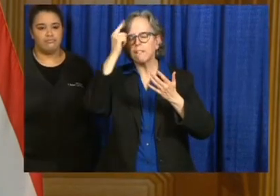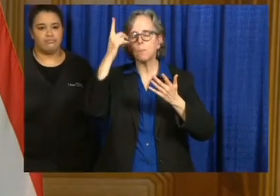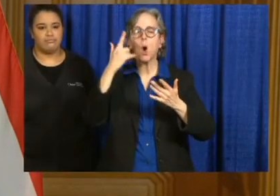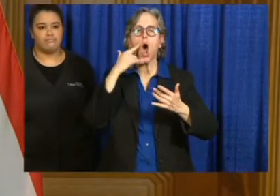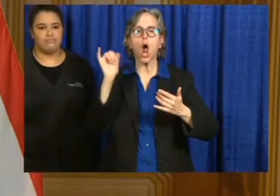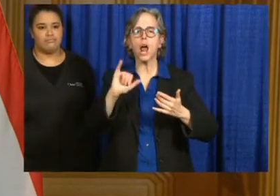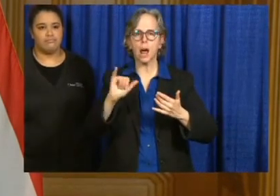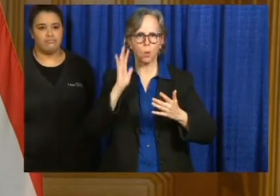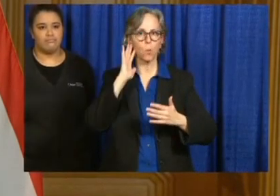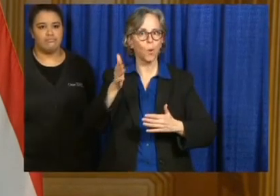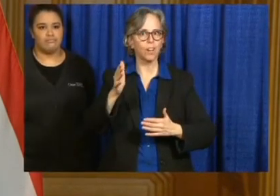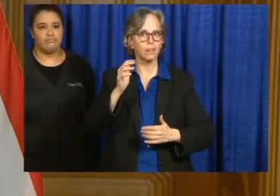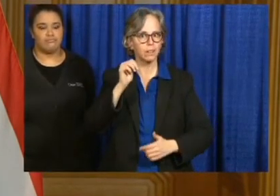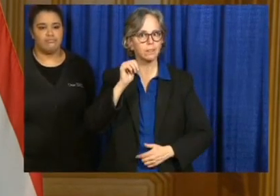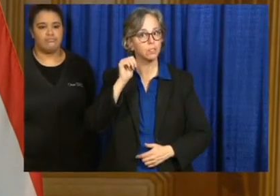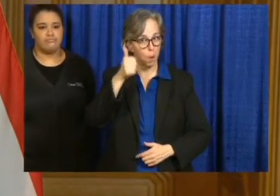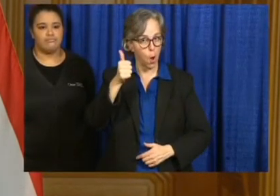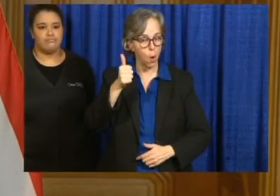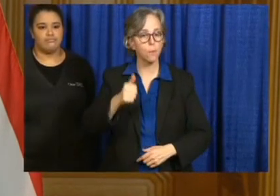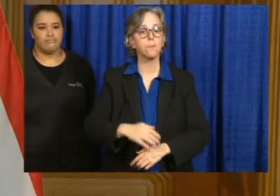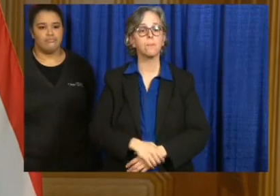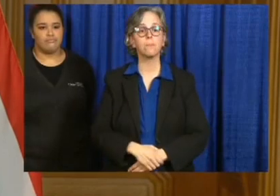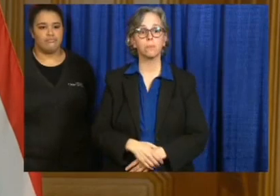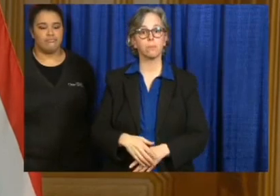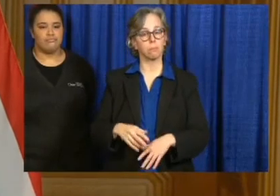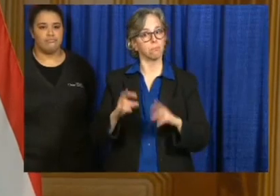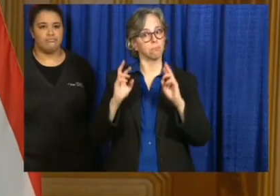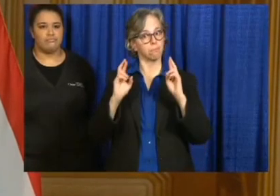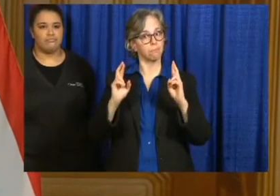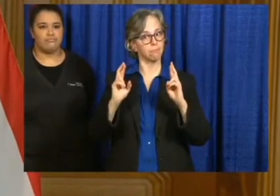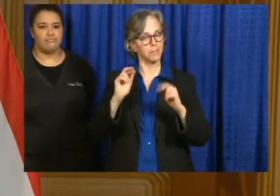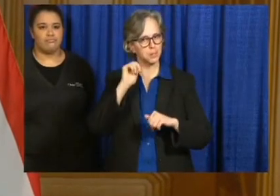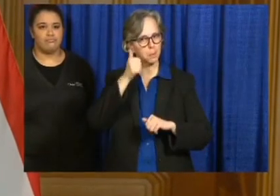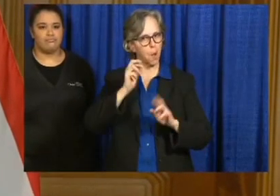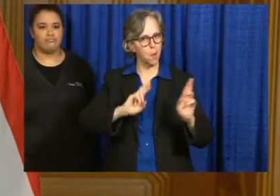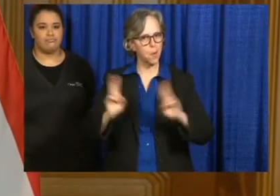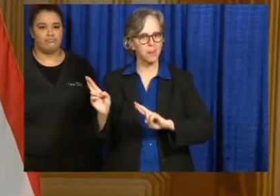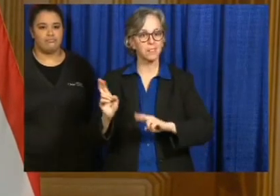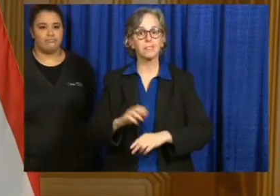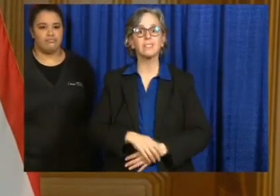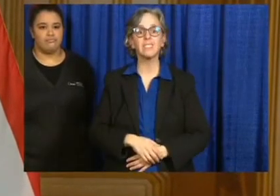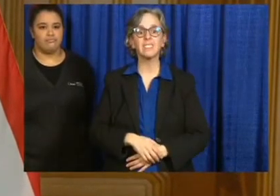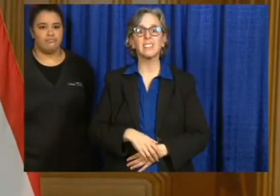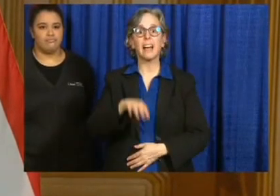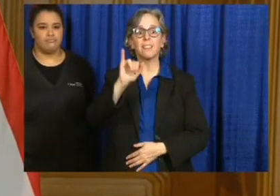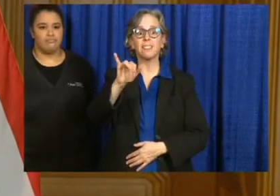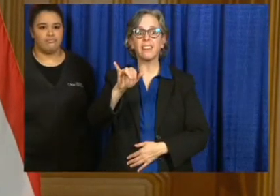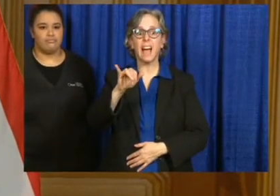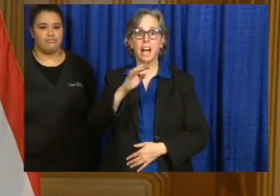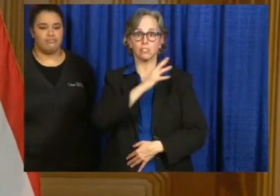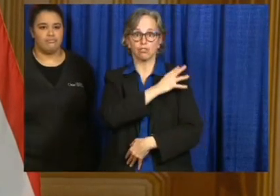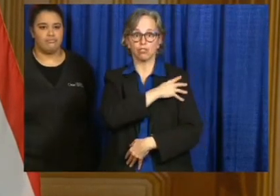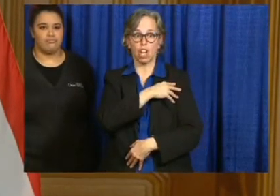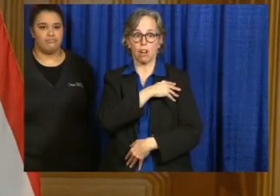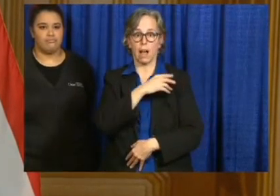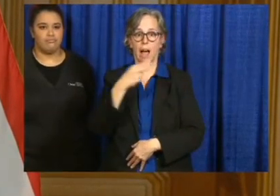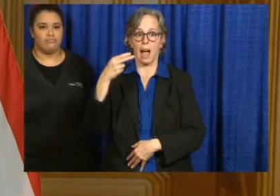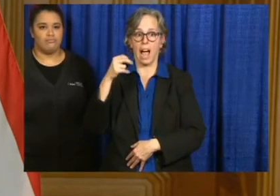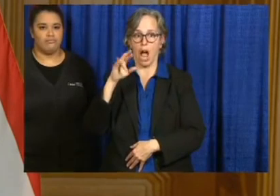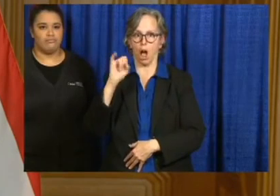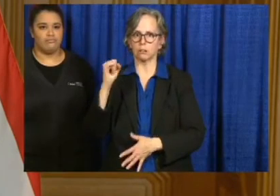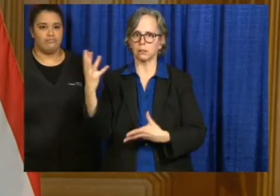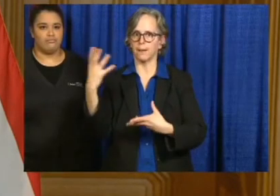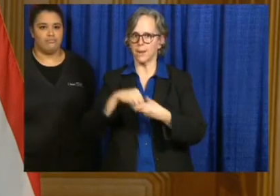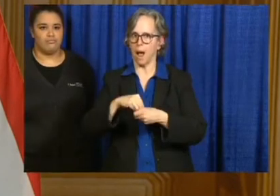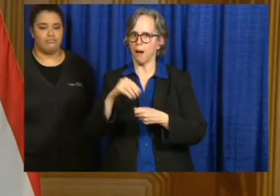we look forward to doing that tomorrow. This is something that General Harris has been working on. Our team has been working